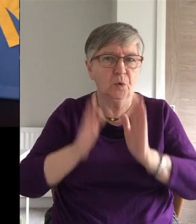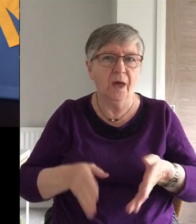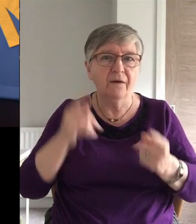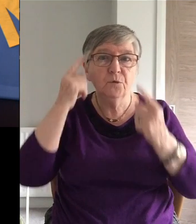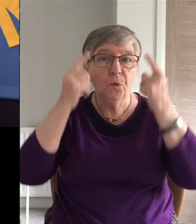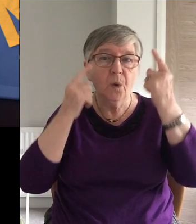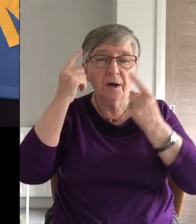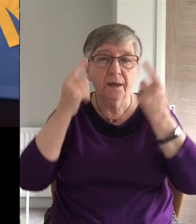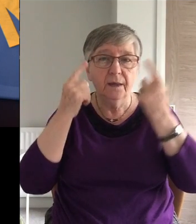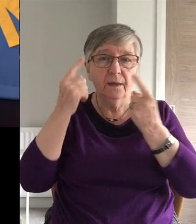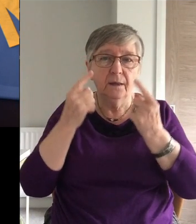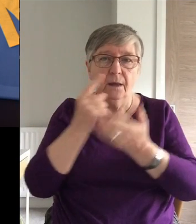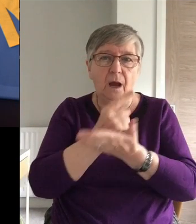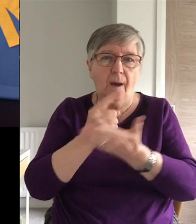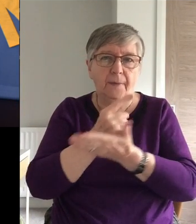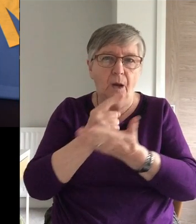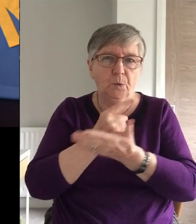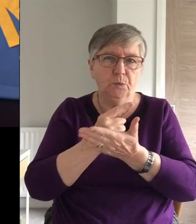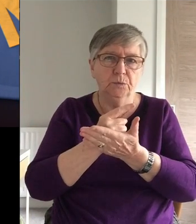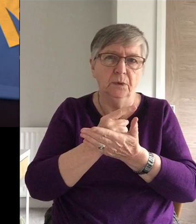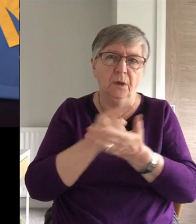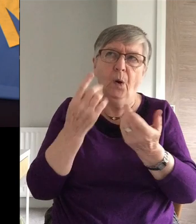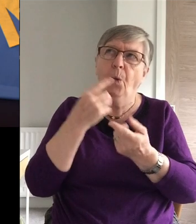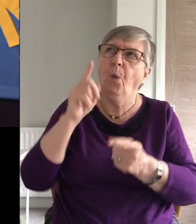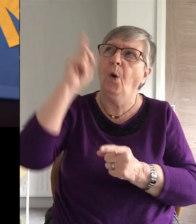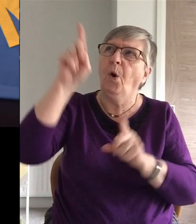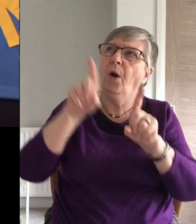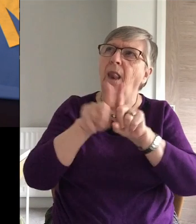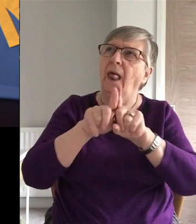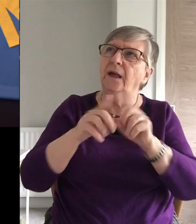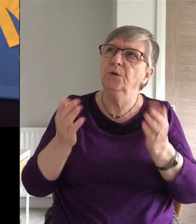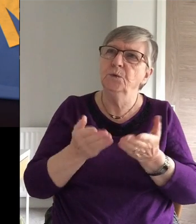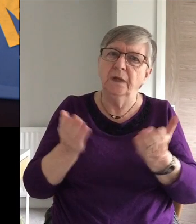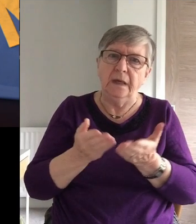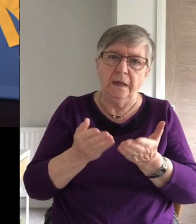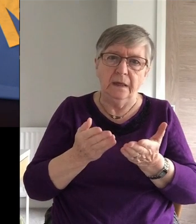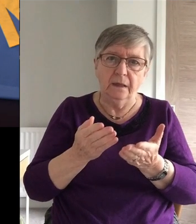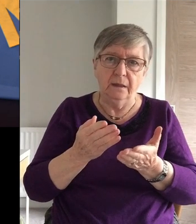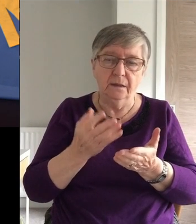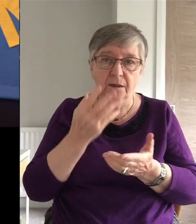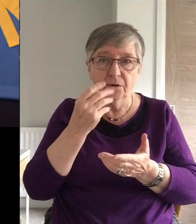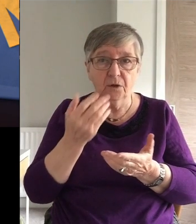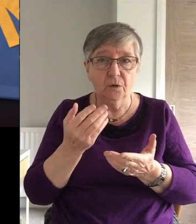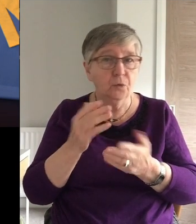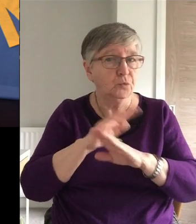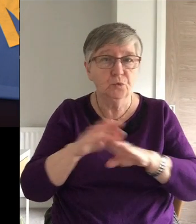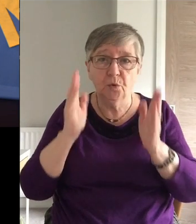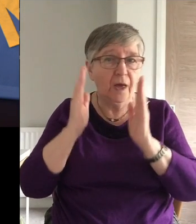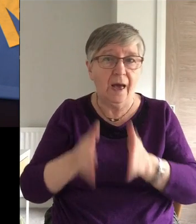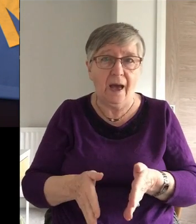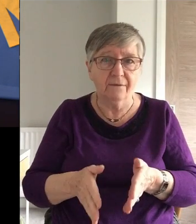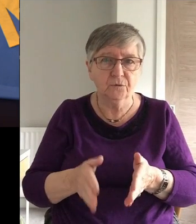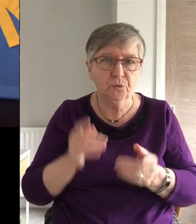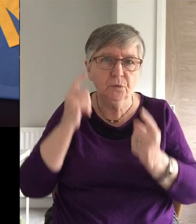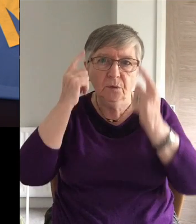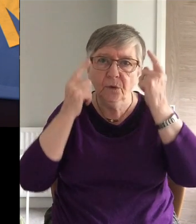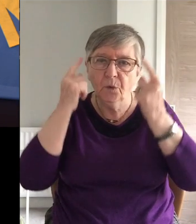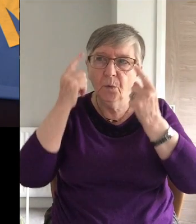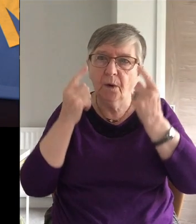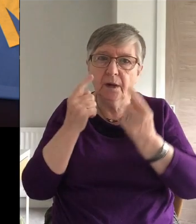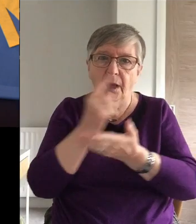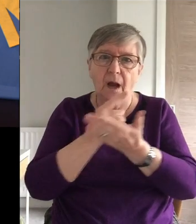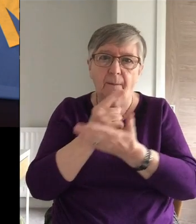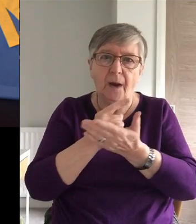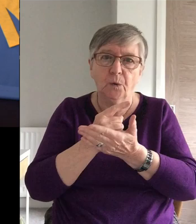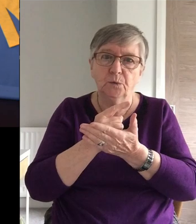worry about what kind of mood you're going to be in. We don't have to be anxious about